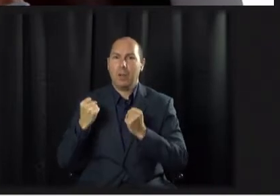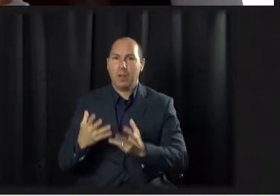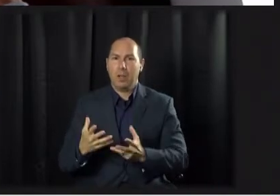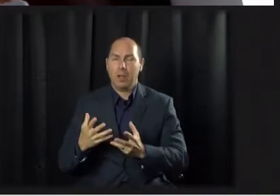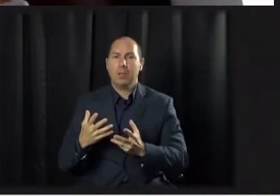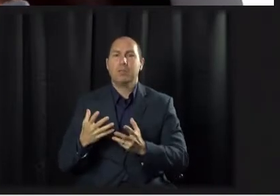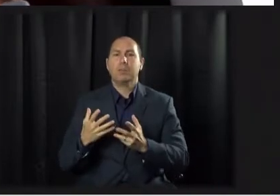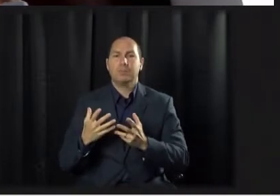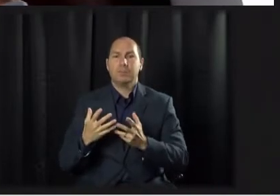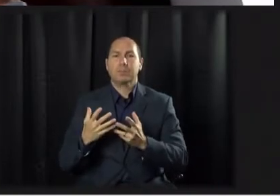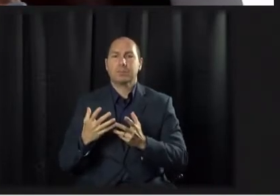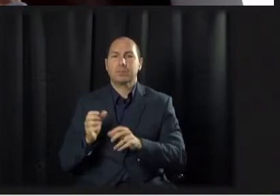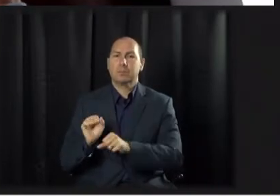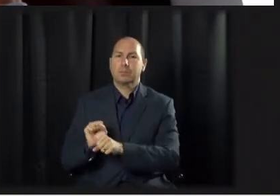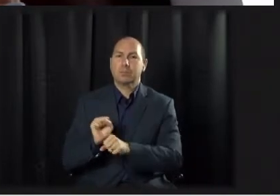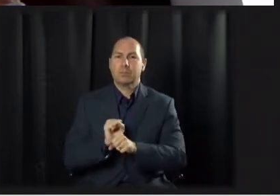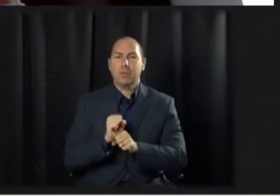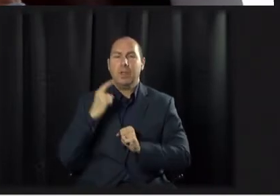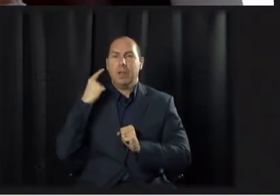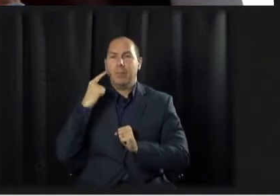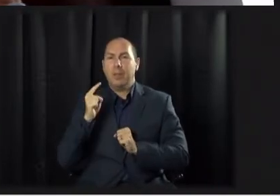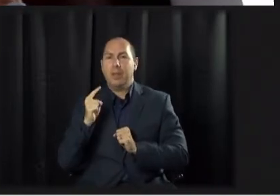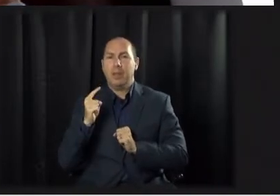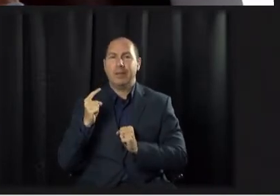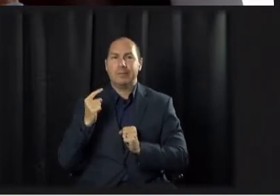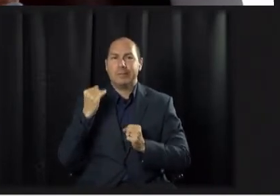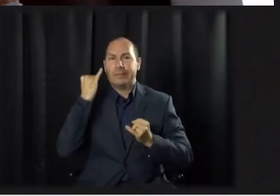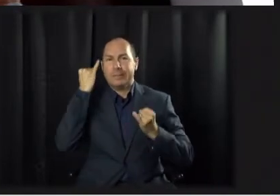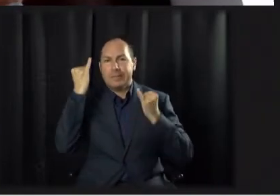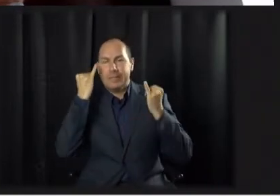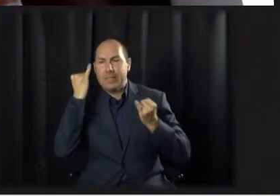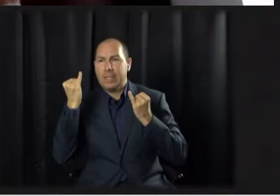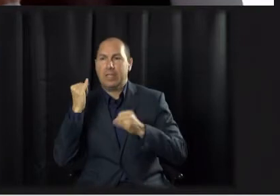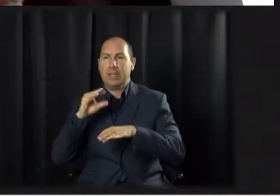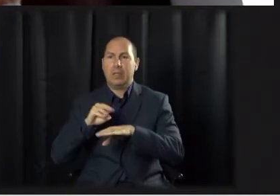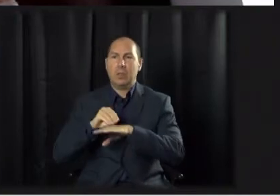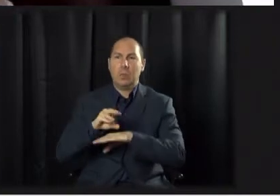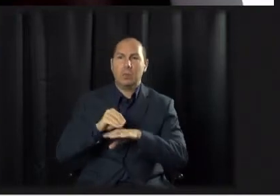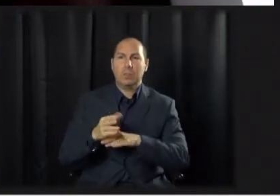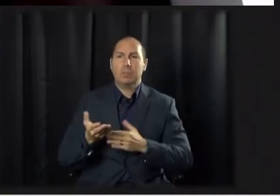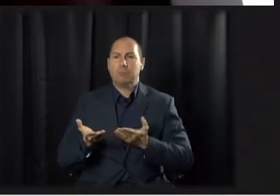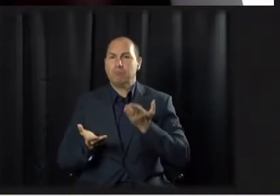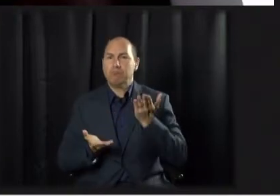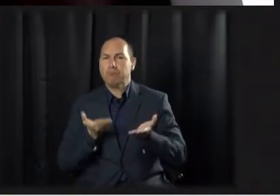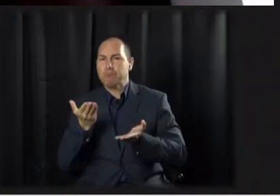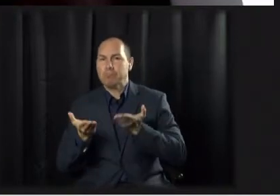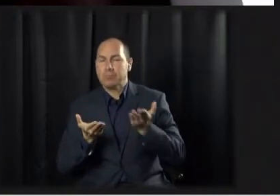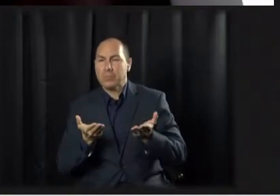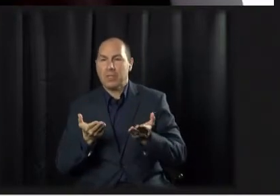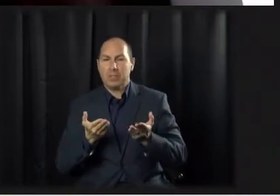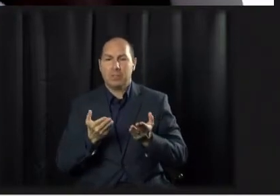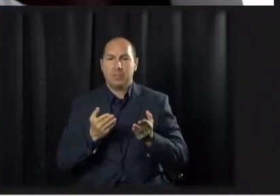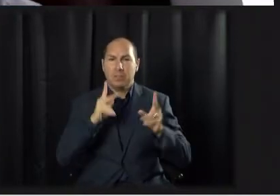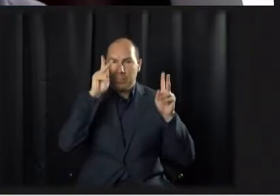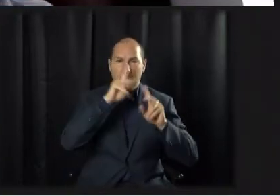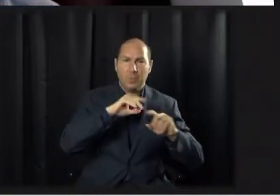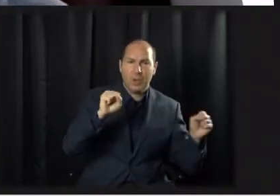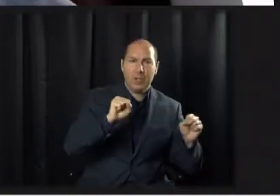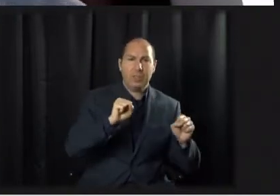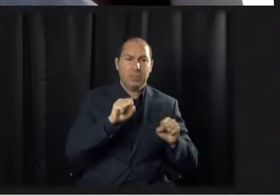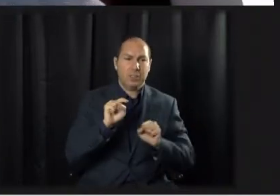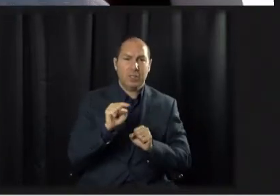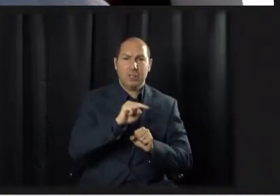over possibilities, listening to suggestions, meeting with the president and staff,